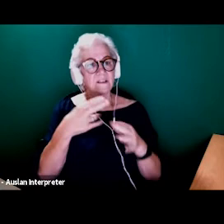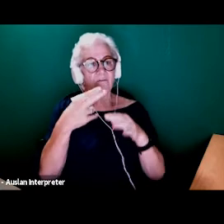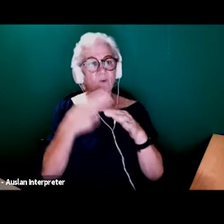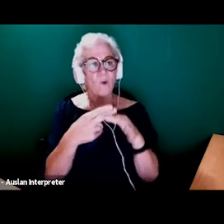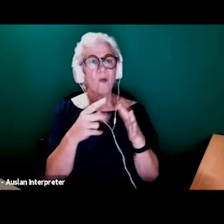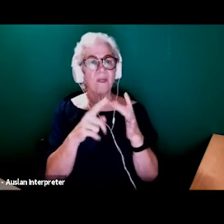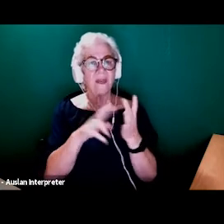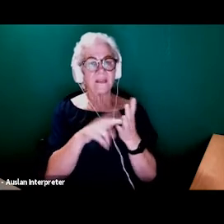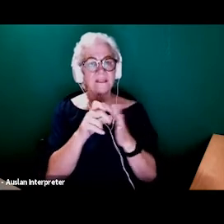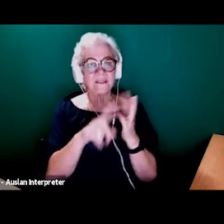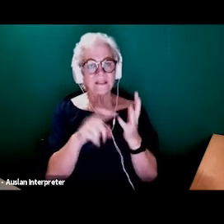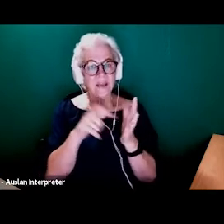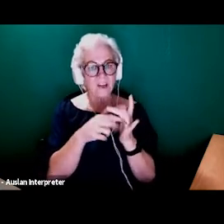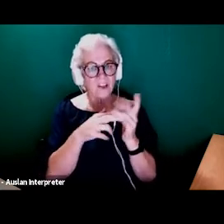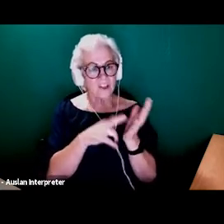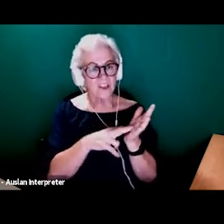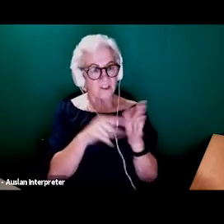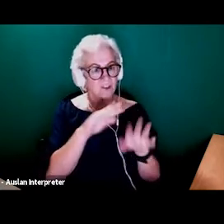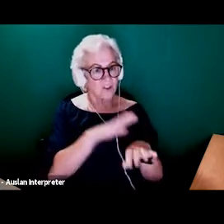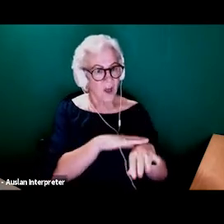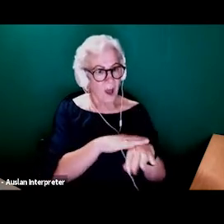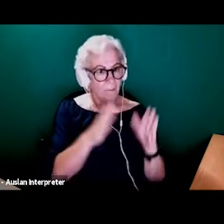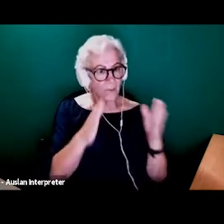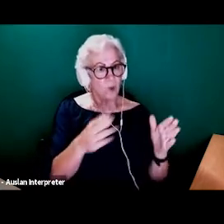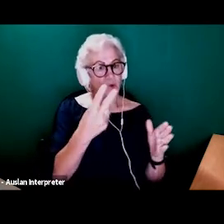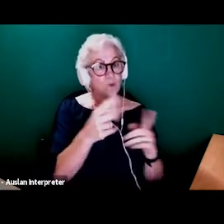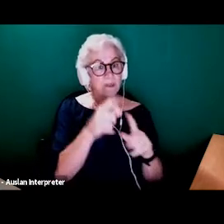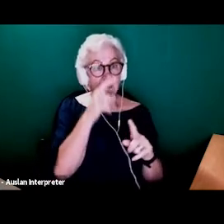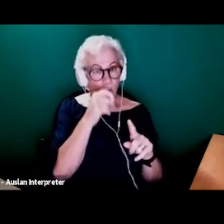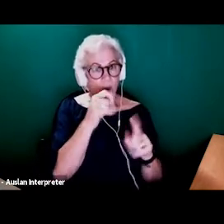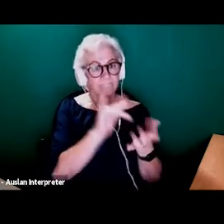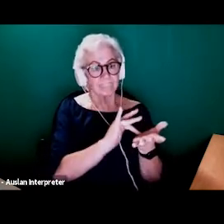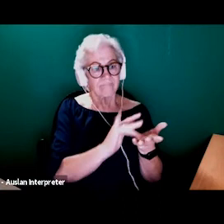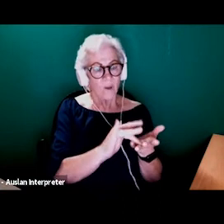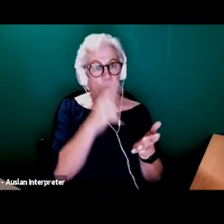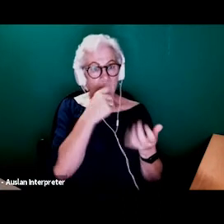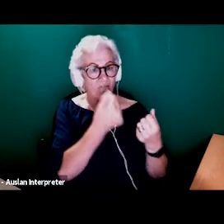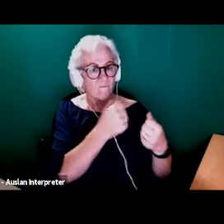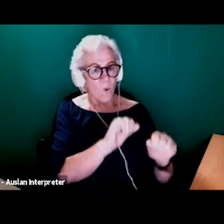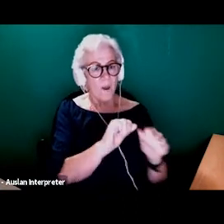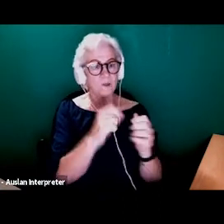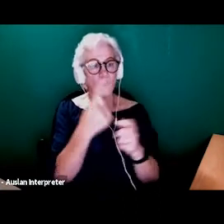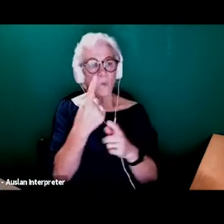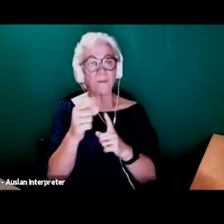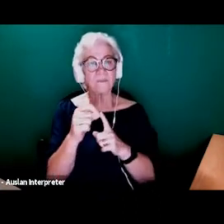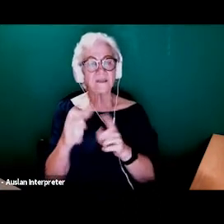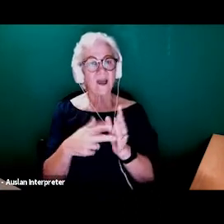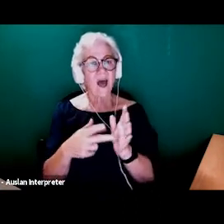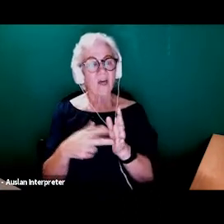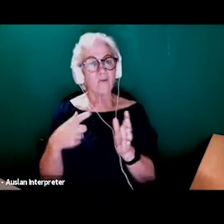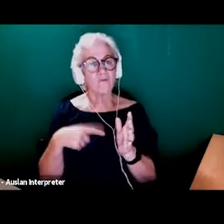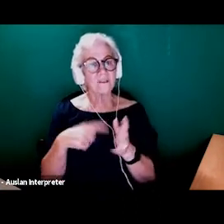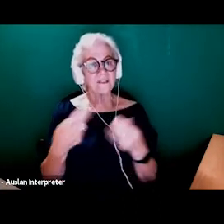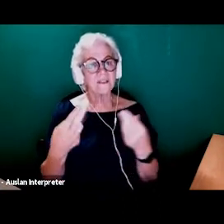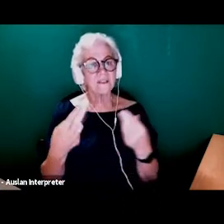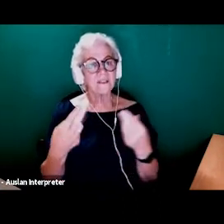period, an additional 2% of overdose death could be eliminated or avoided, and 1% of other cause deaths. And in